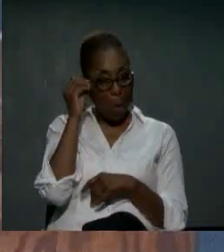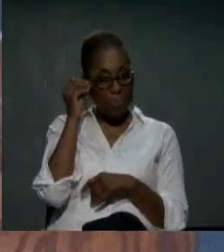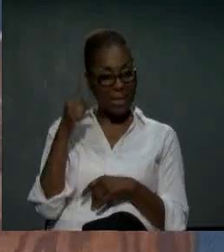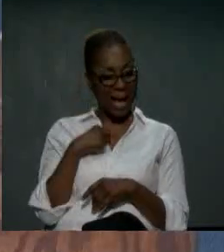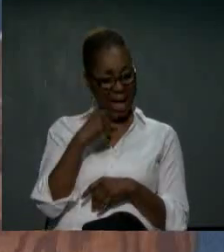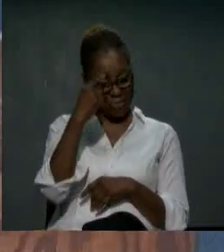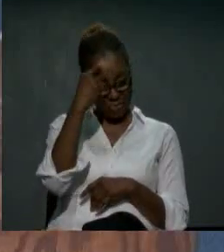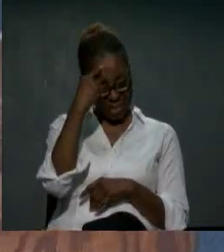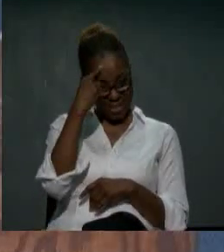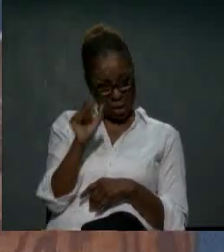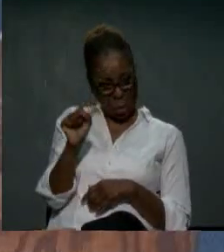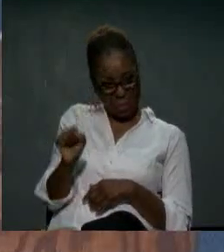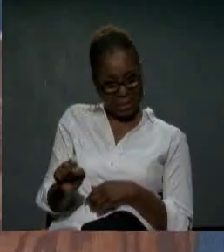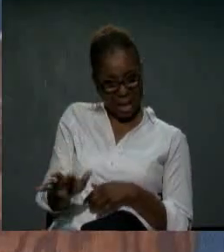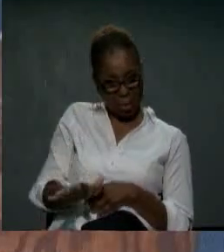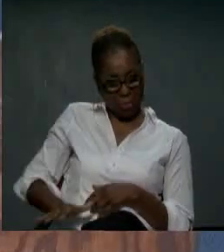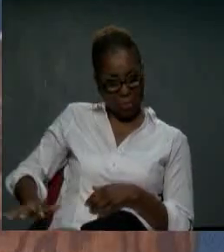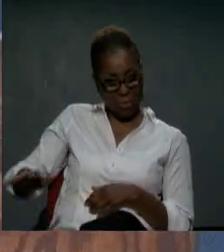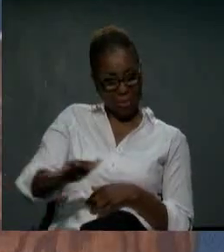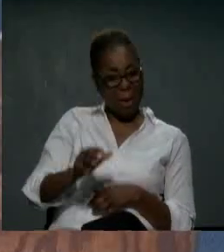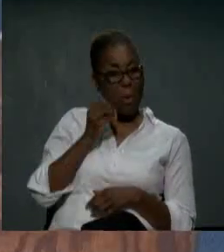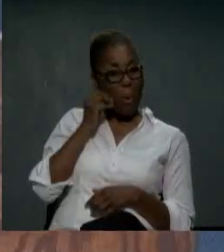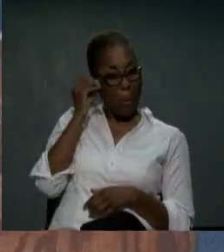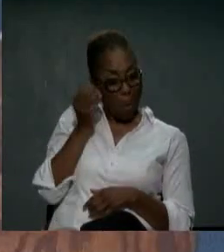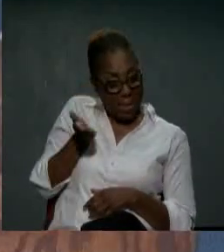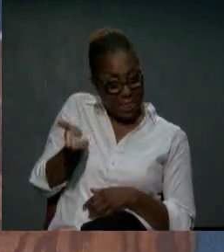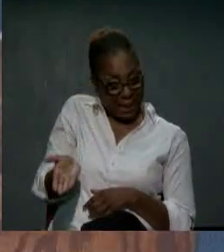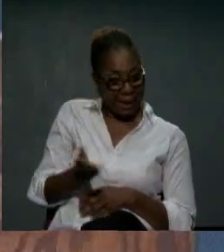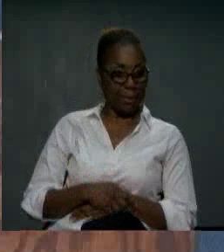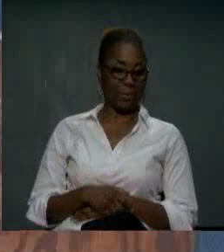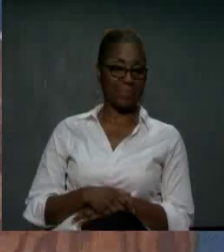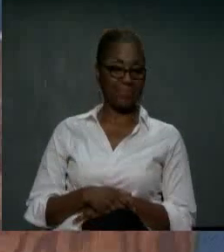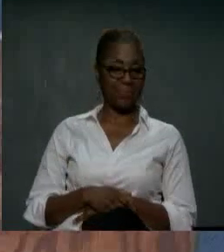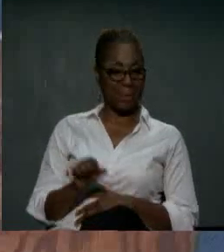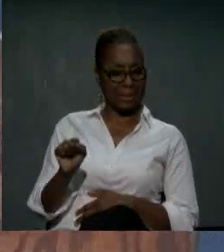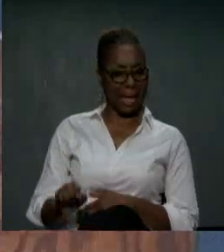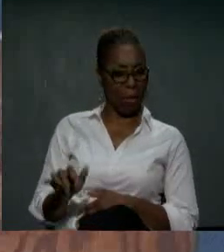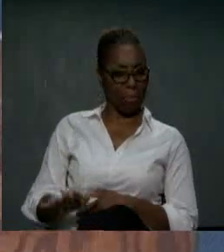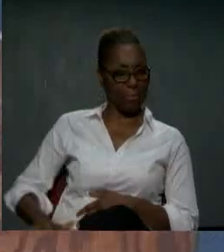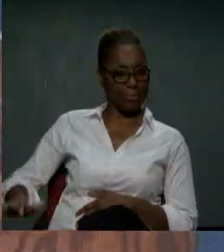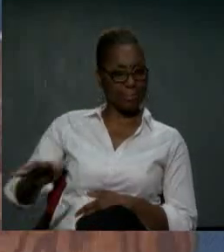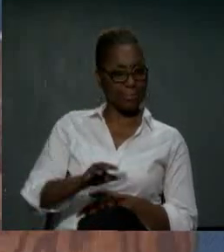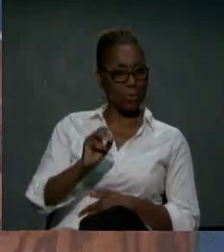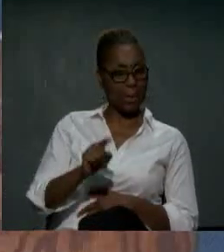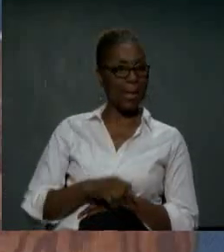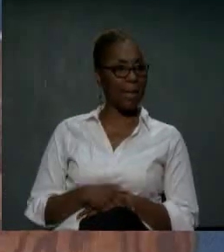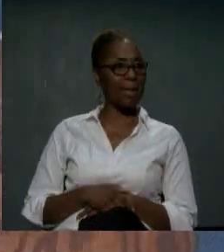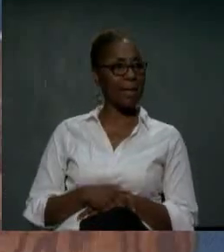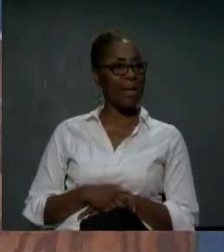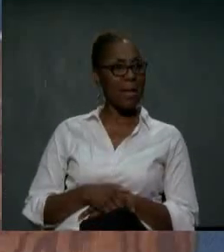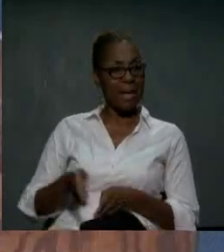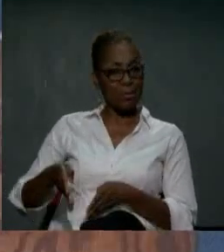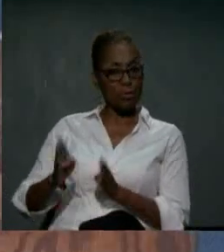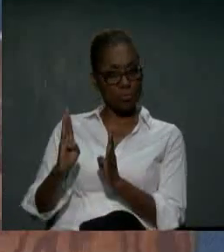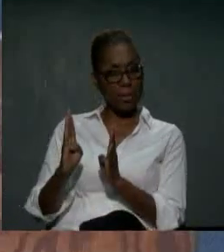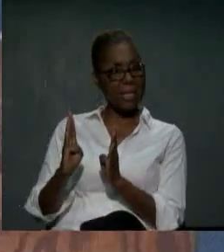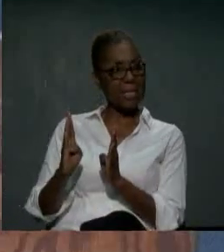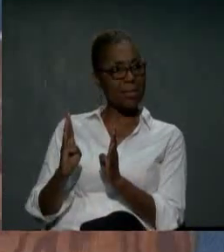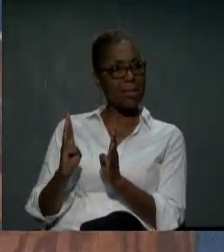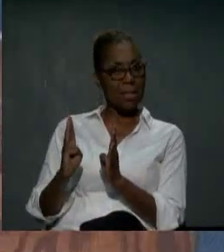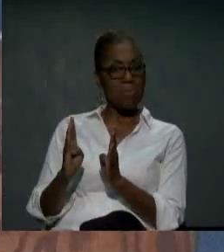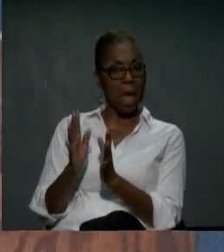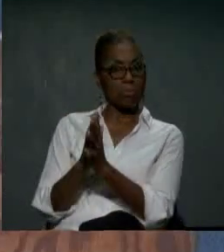straight south, and this is a street that's fairly